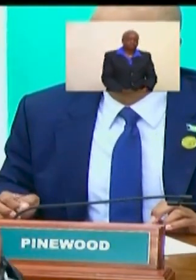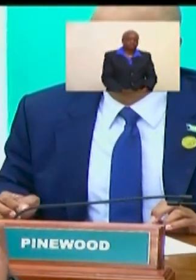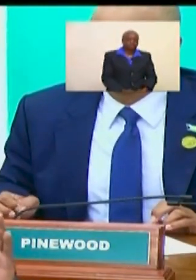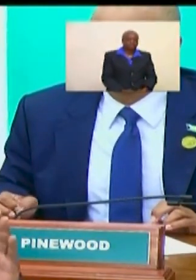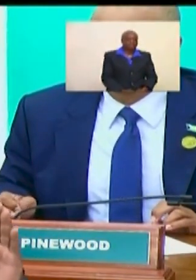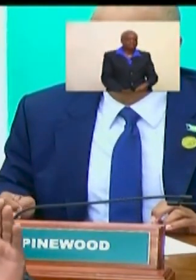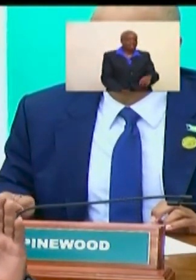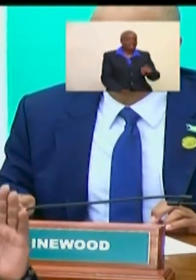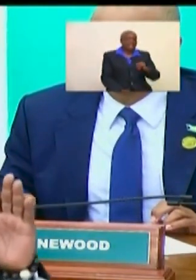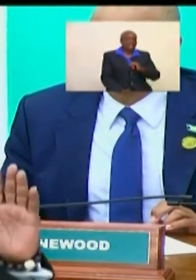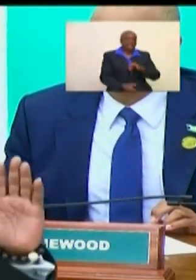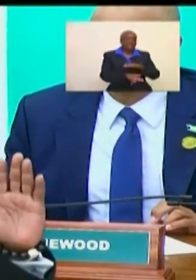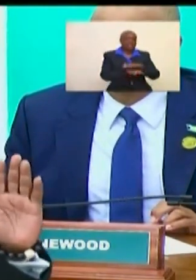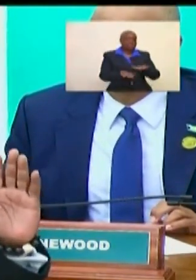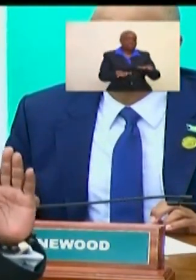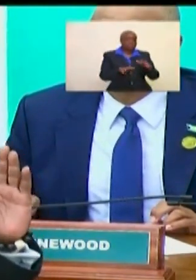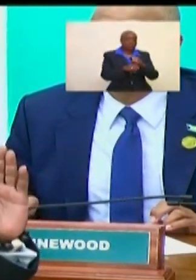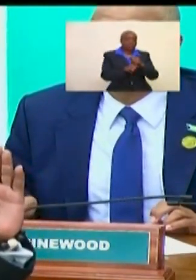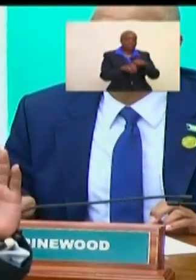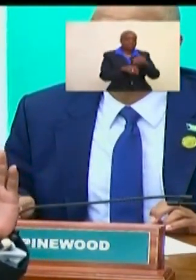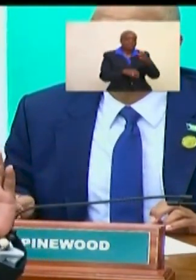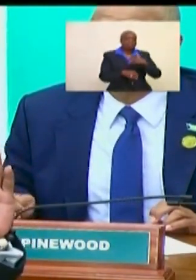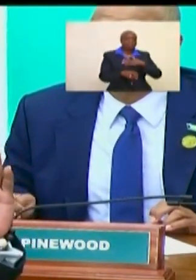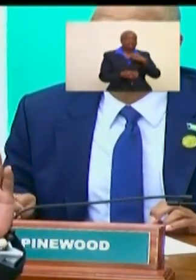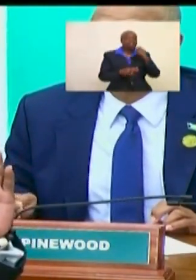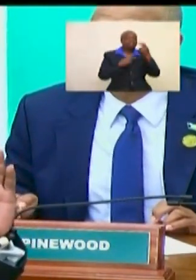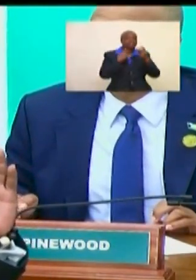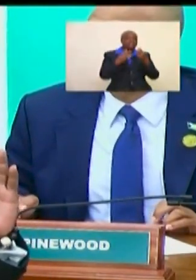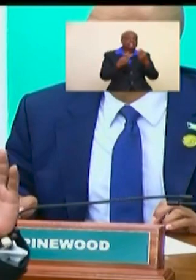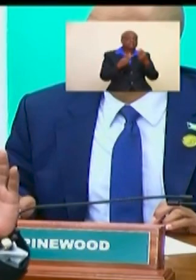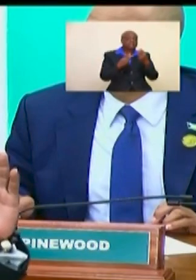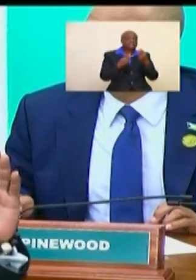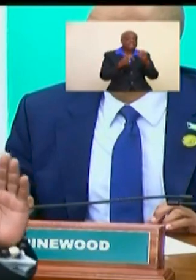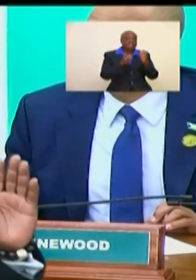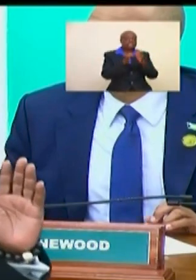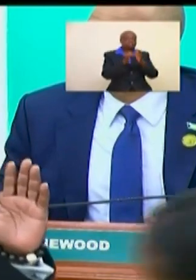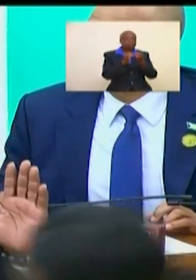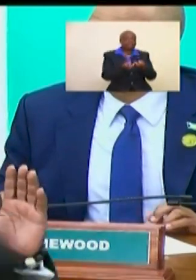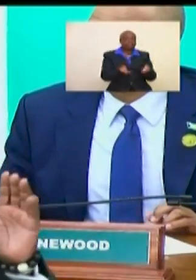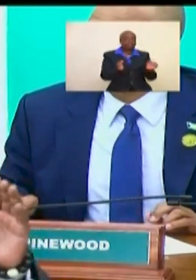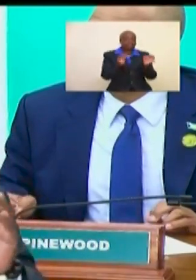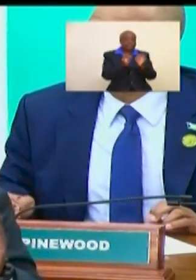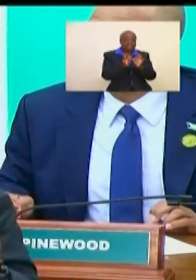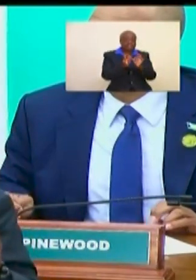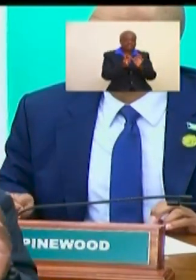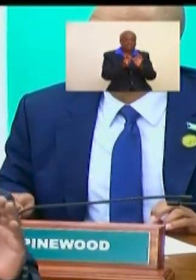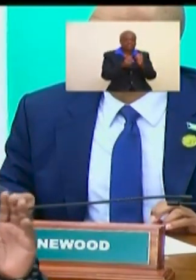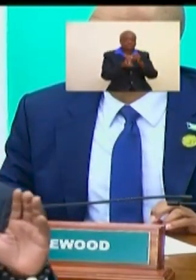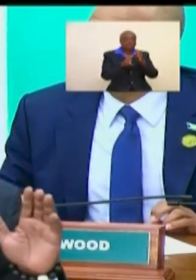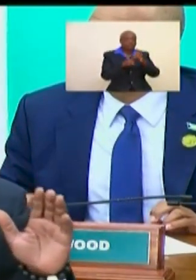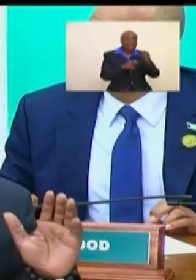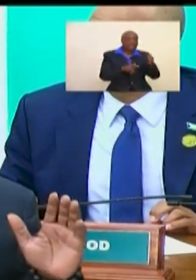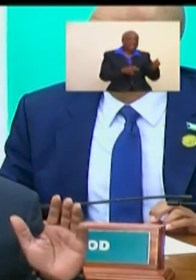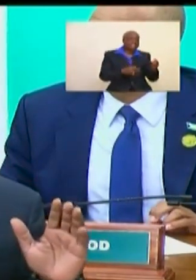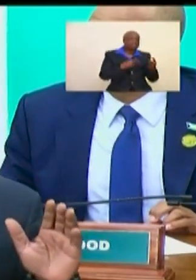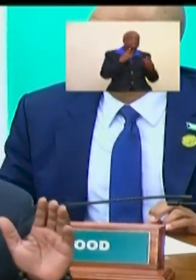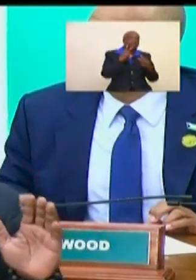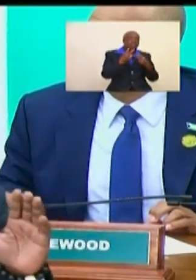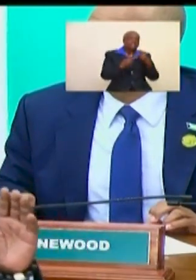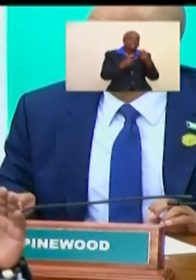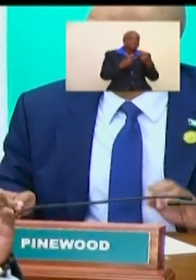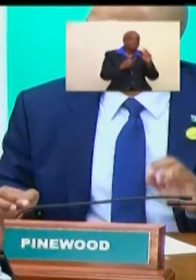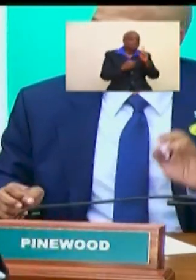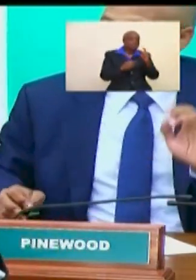I do not hold out that my voice is more important than any voice in this house. But you have a voice, though. Or any voice, whether the voice is coming